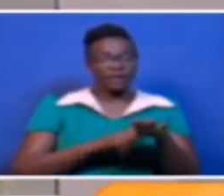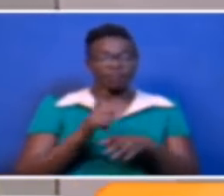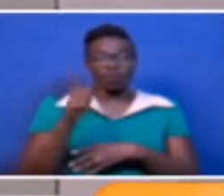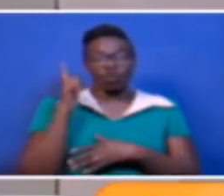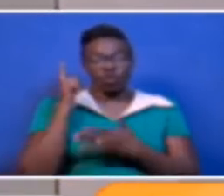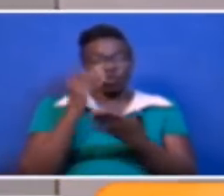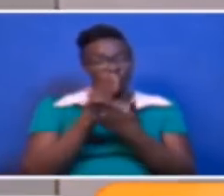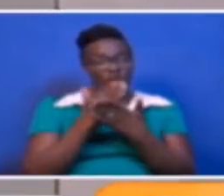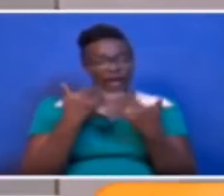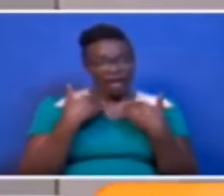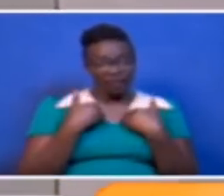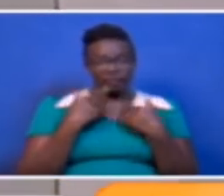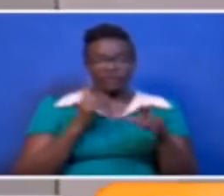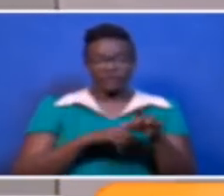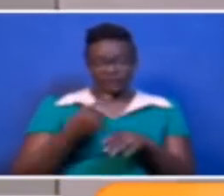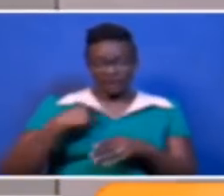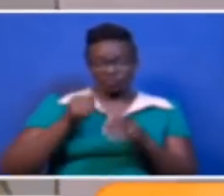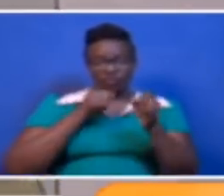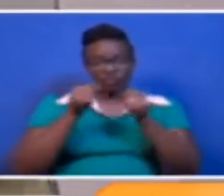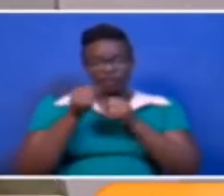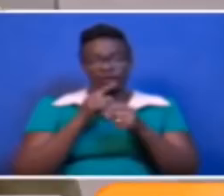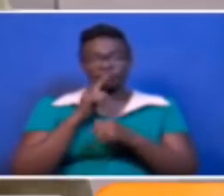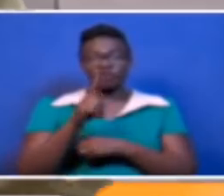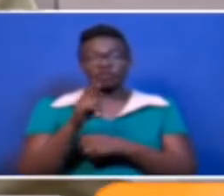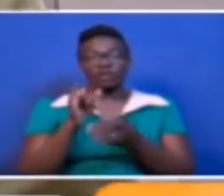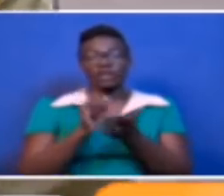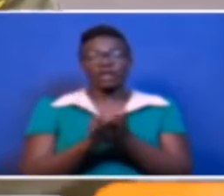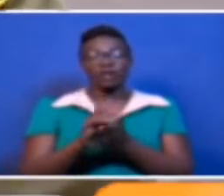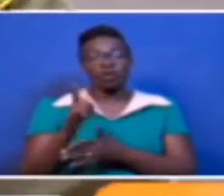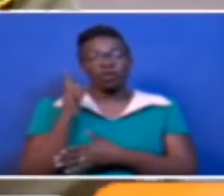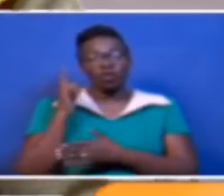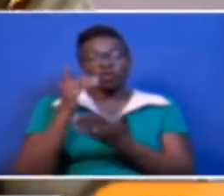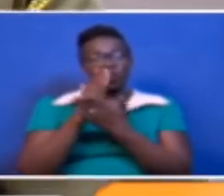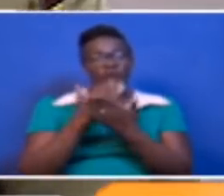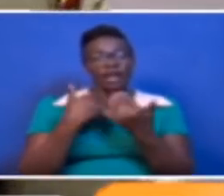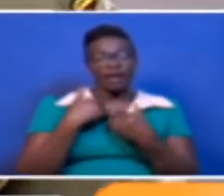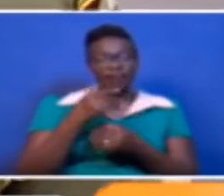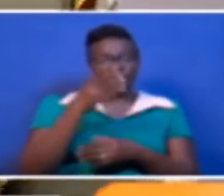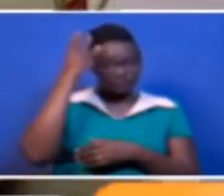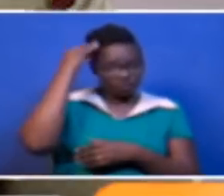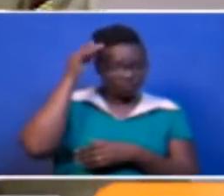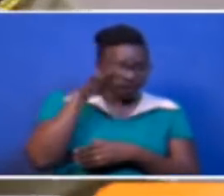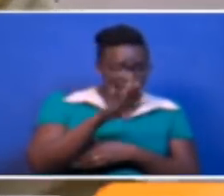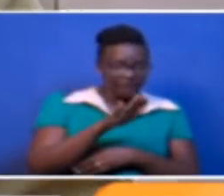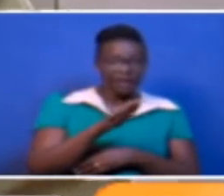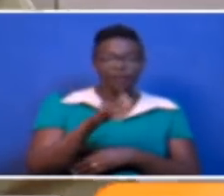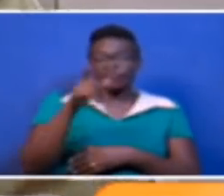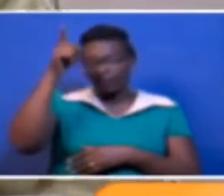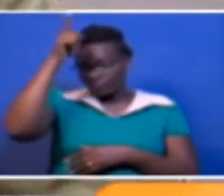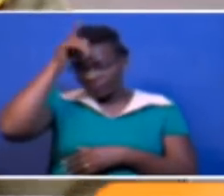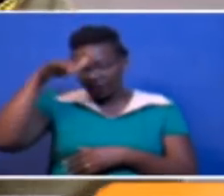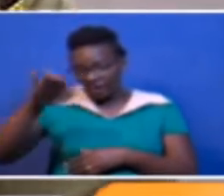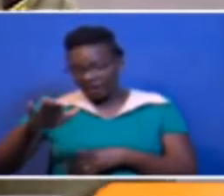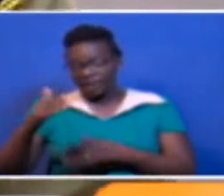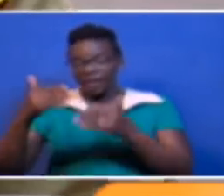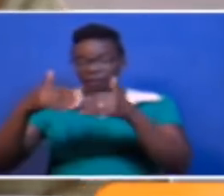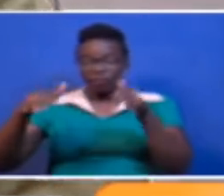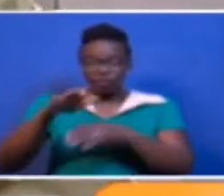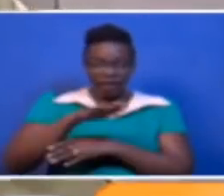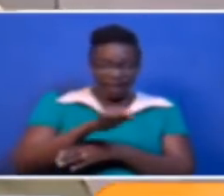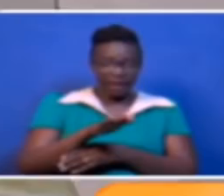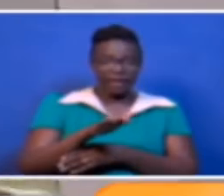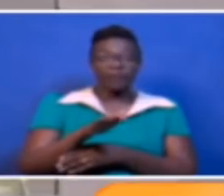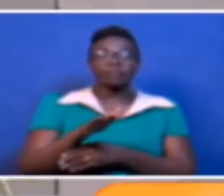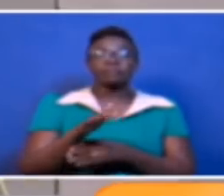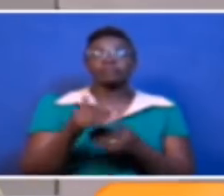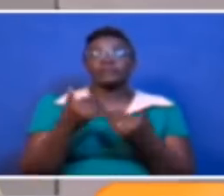we fight and ensure that there's law and order in Somalia, there's law and order in the villages, there's law and order along the borders, there's law